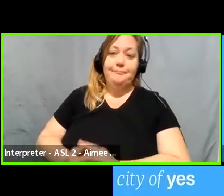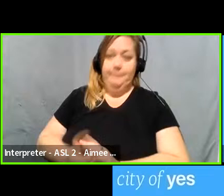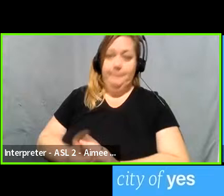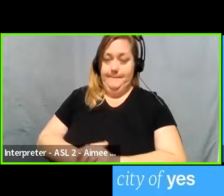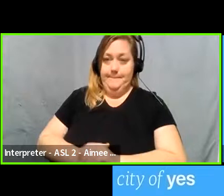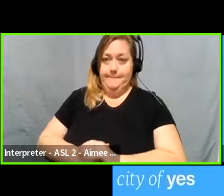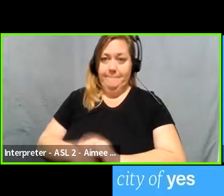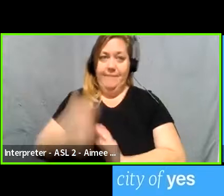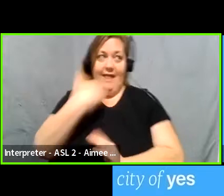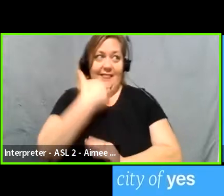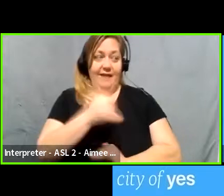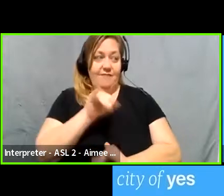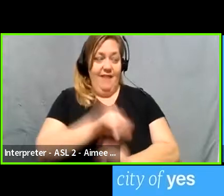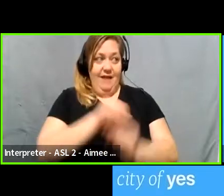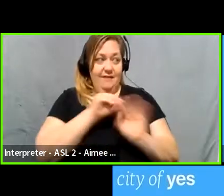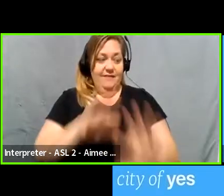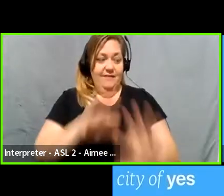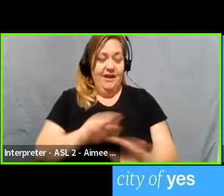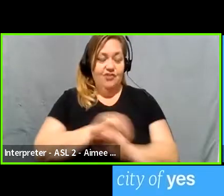Thank you for that clarification.